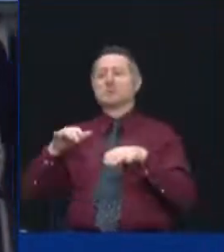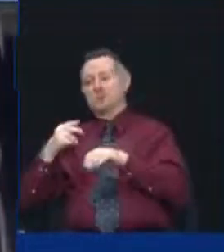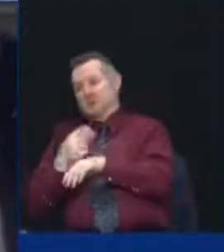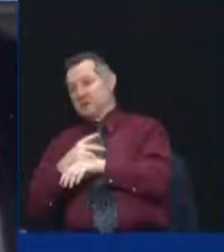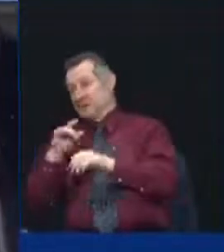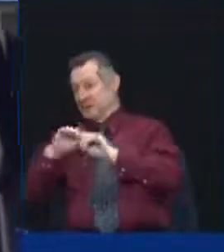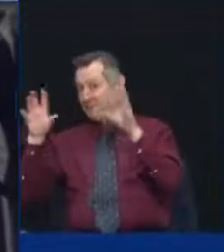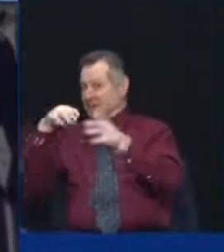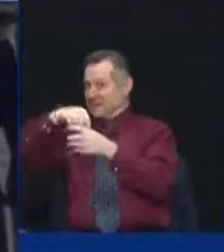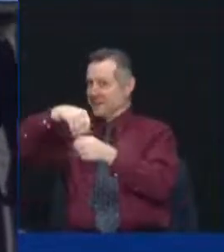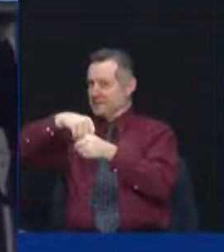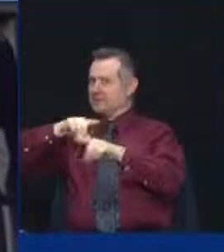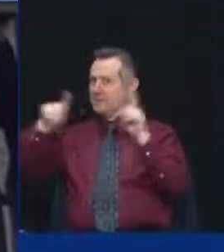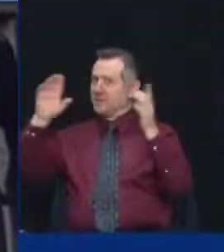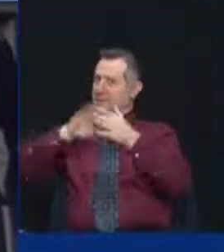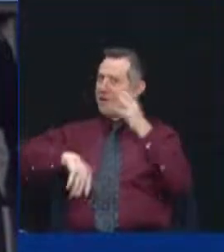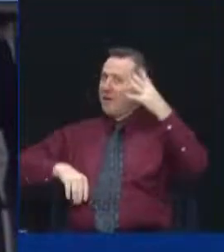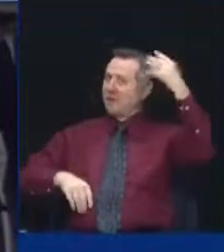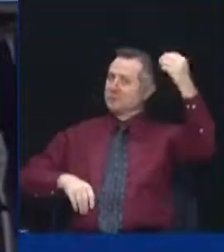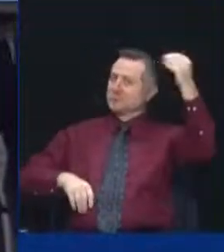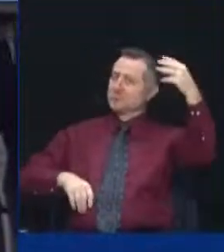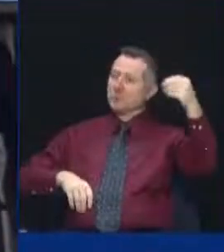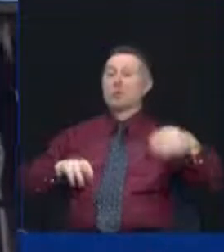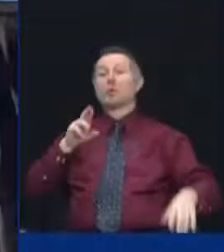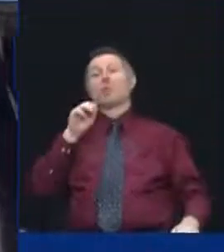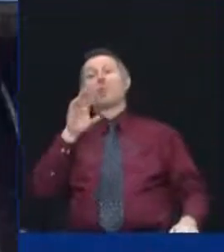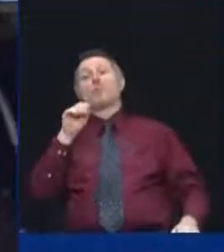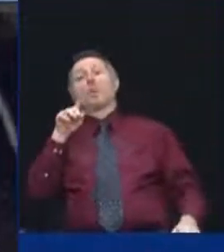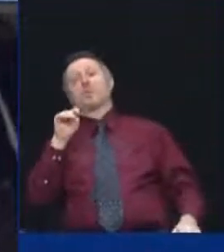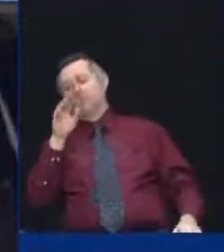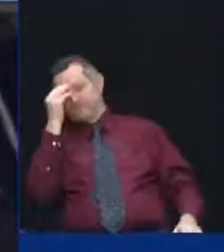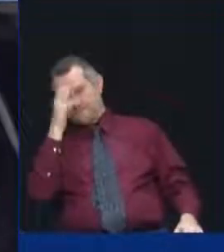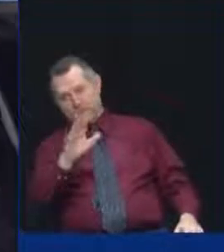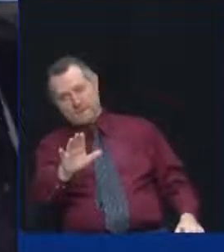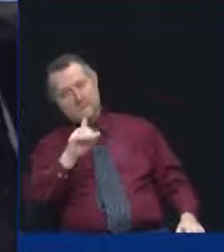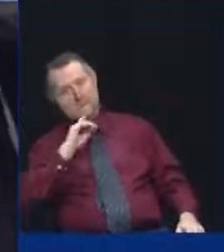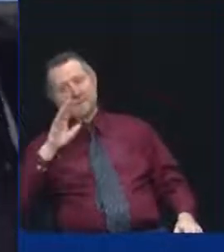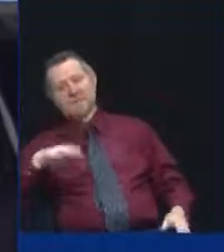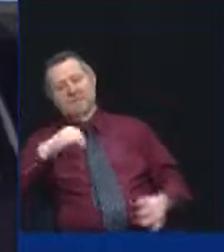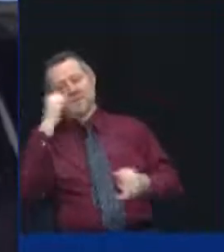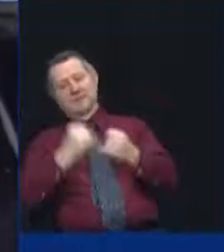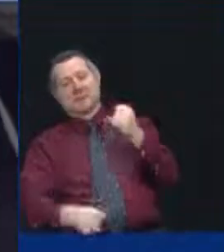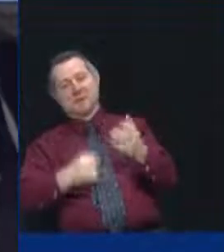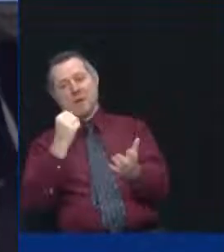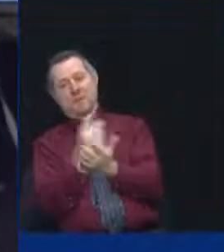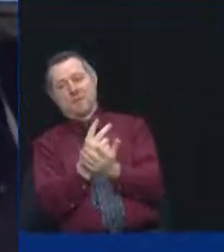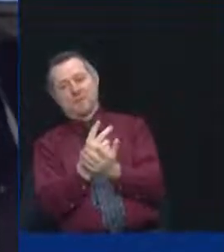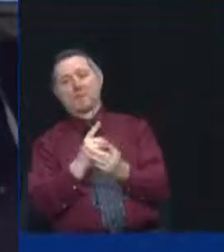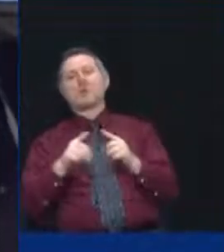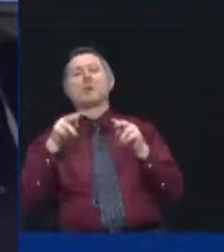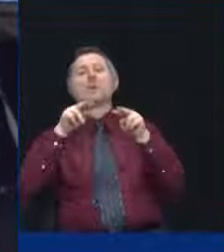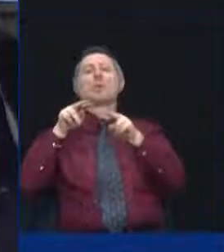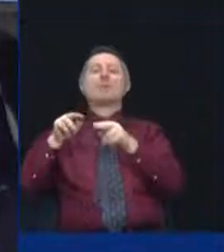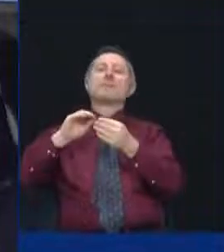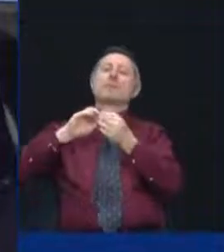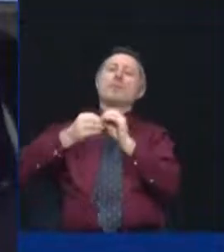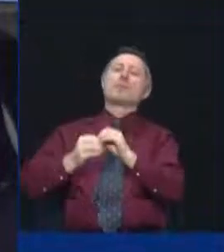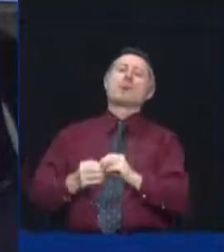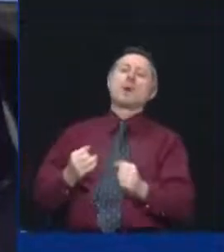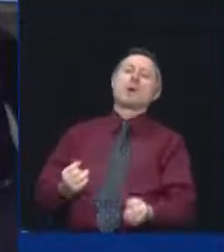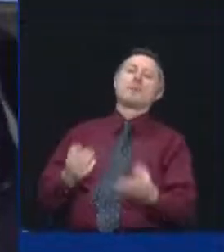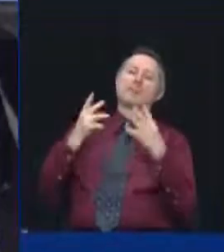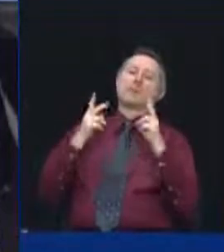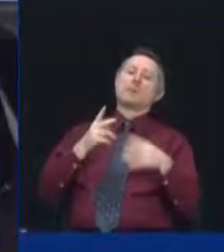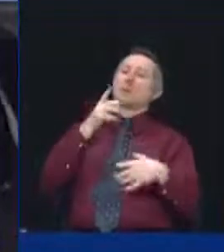out. So it's not finalized yet, right? But we're going to keep looking at the numbers, keep looking at how many people are getting